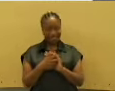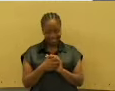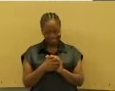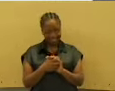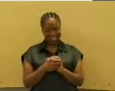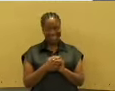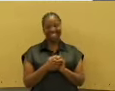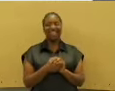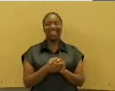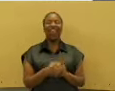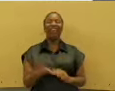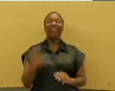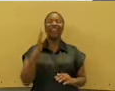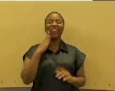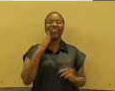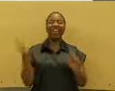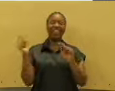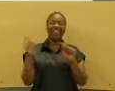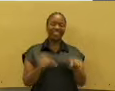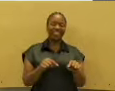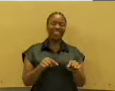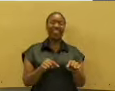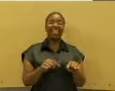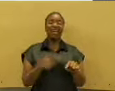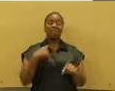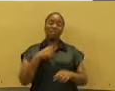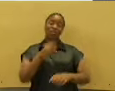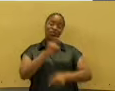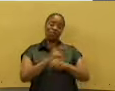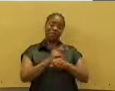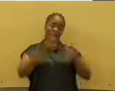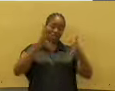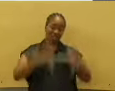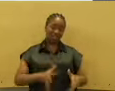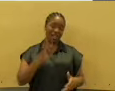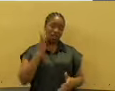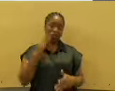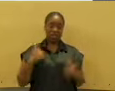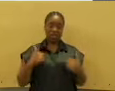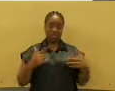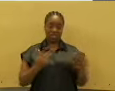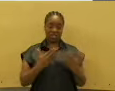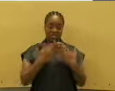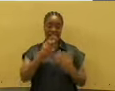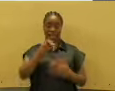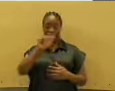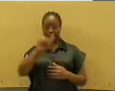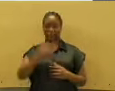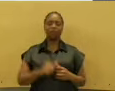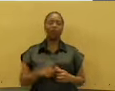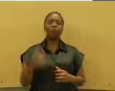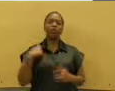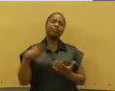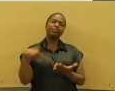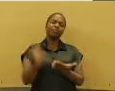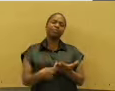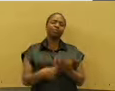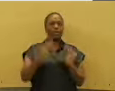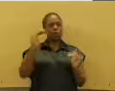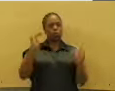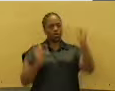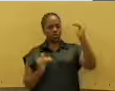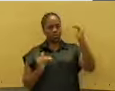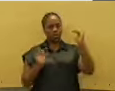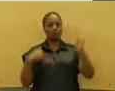when I got to UP, my supervisor, she shared something very interesting with me. We were talking about inequality and we were discussing